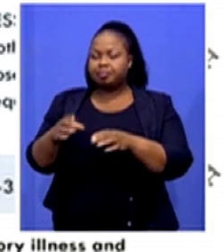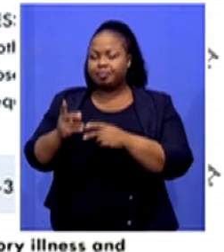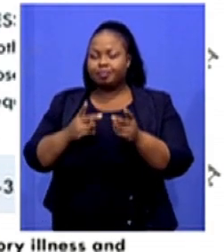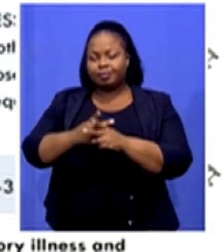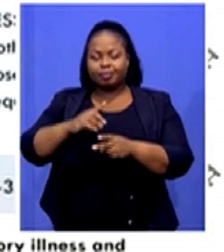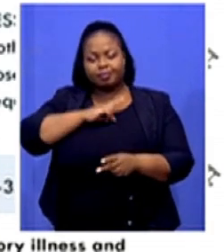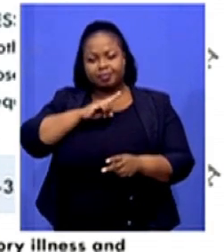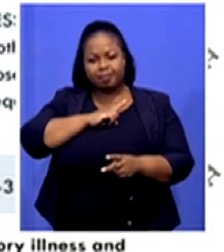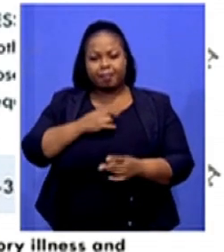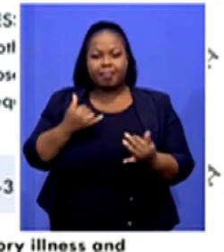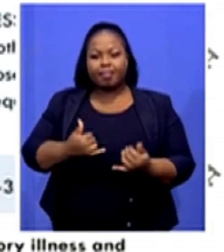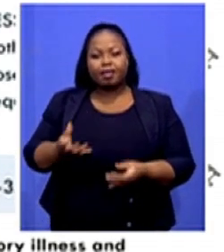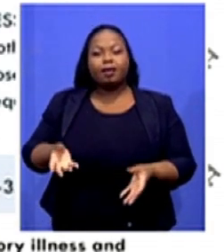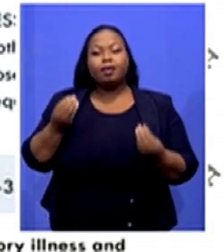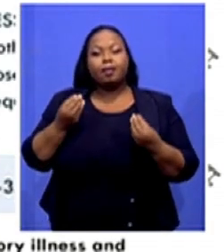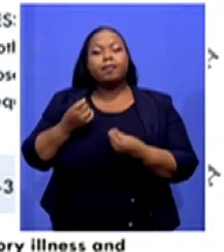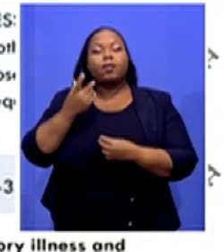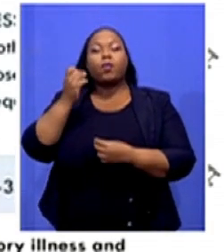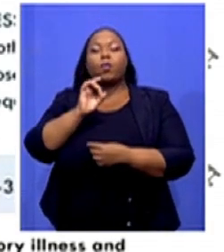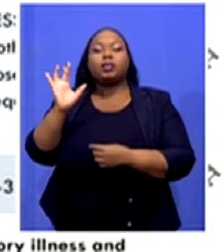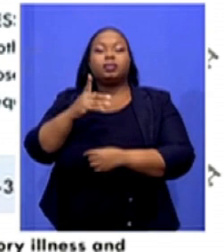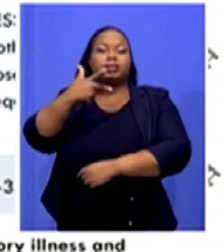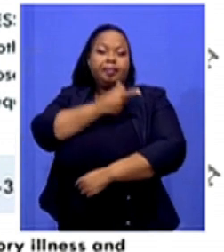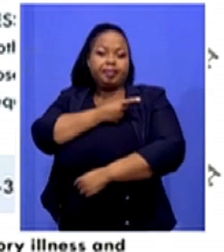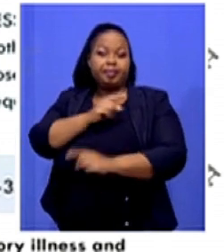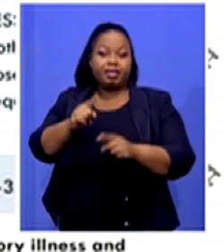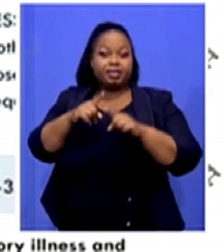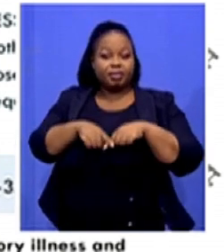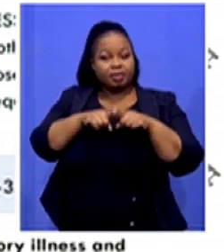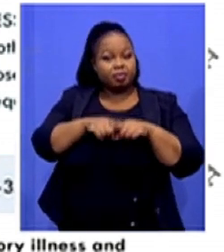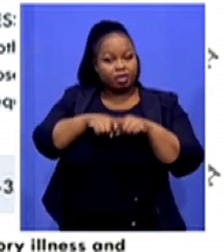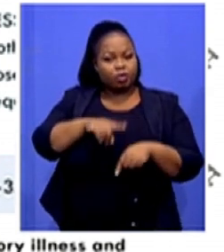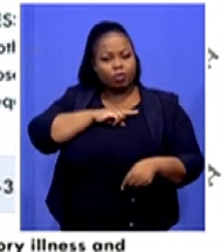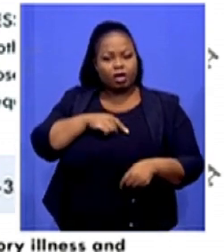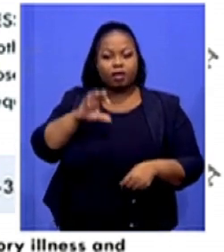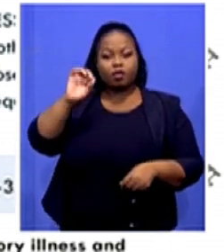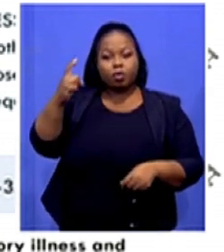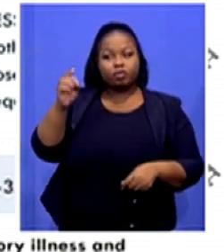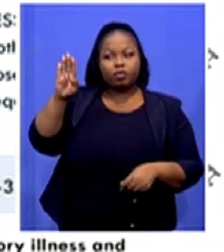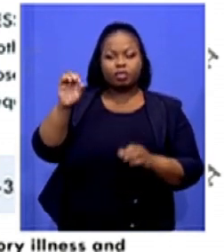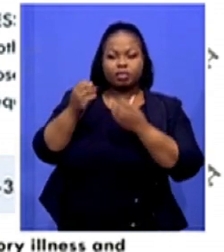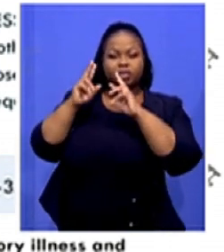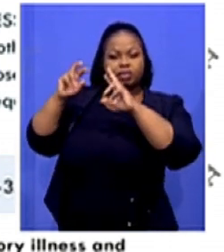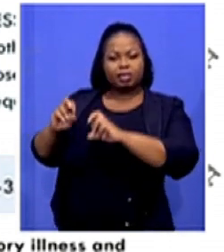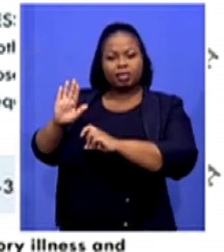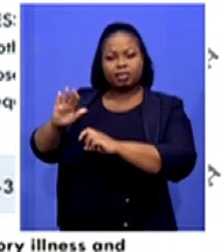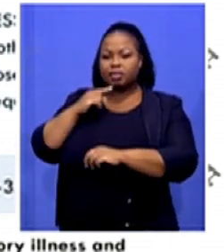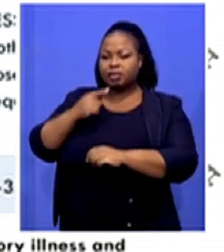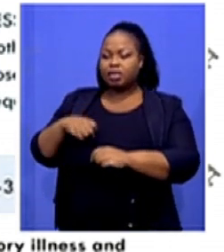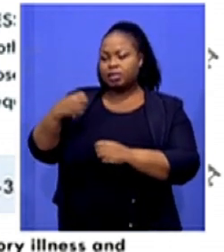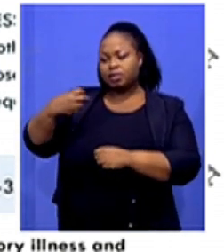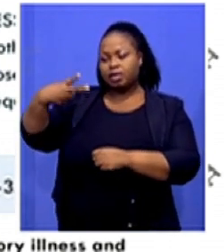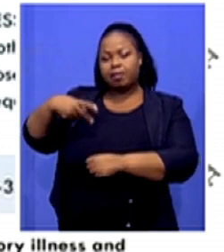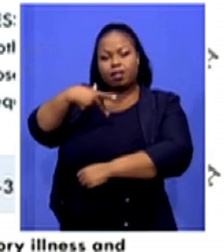vaccine. But depending on the data that comes from the Oxford study, where a 2-dose schedule is currently being evaluated, we might or might